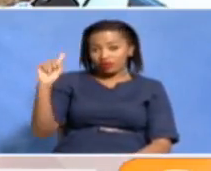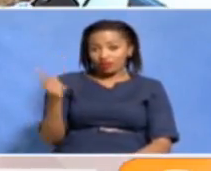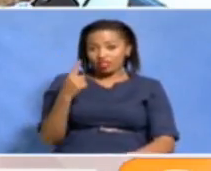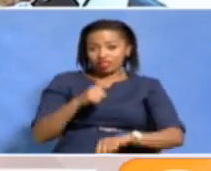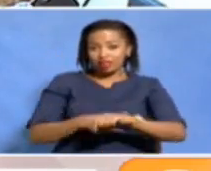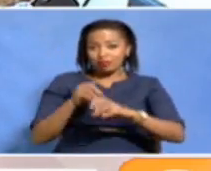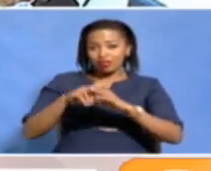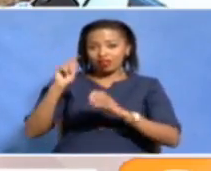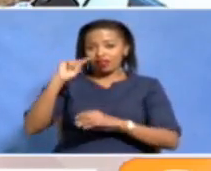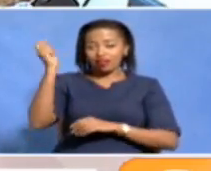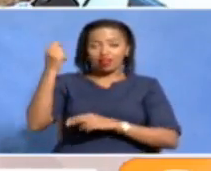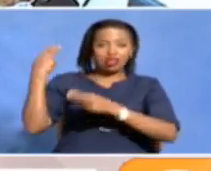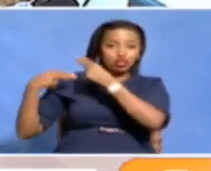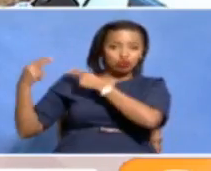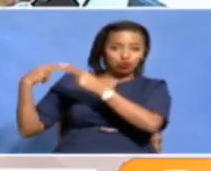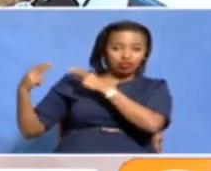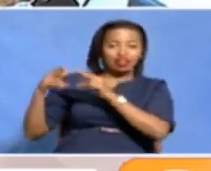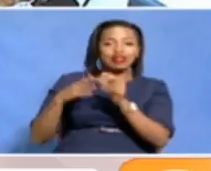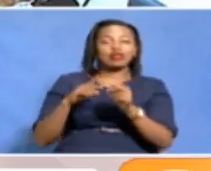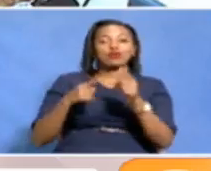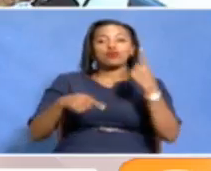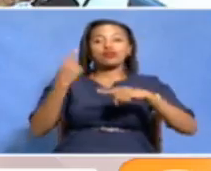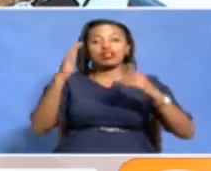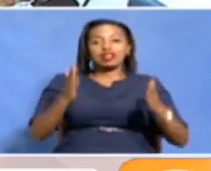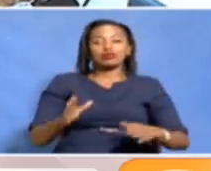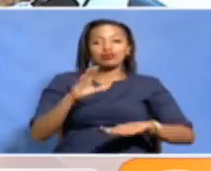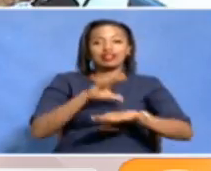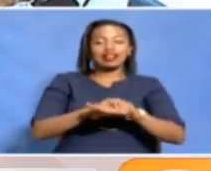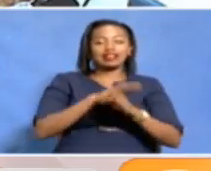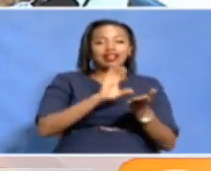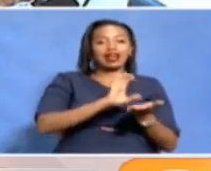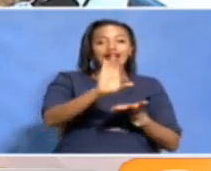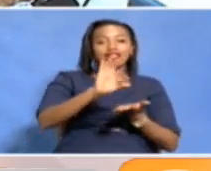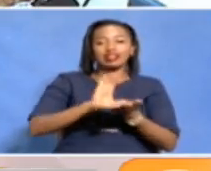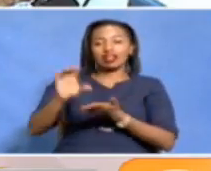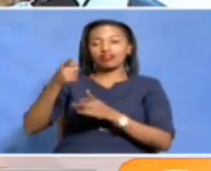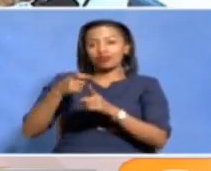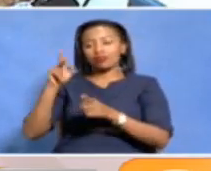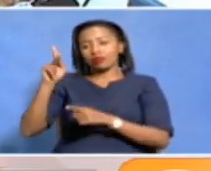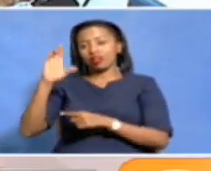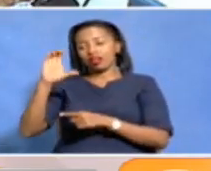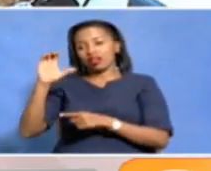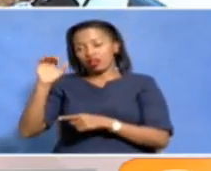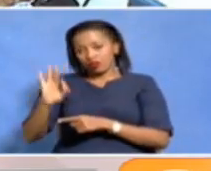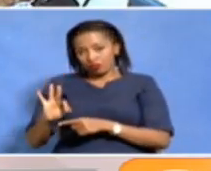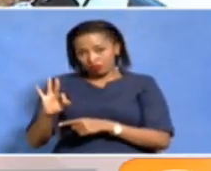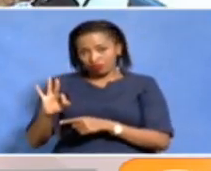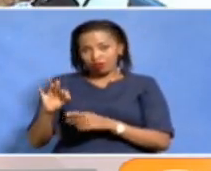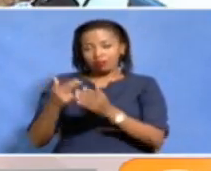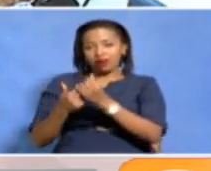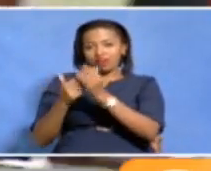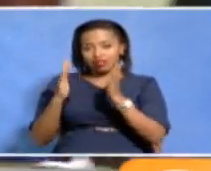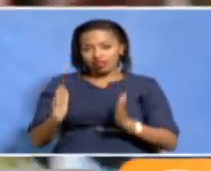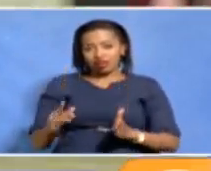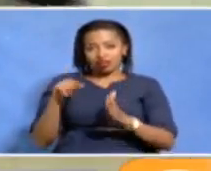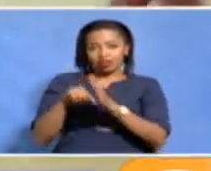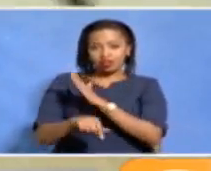tournament, the league winners will receive cash awards from KRU's broadcast partner. Banan Dong has more.